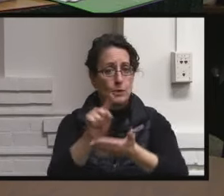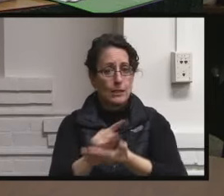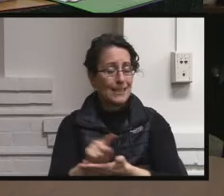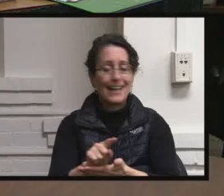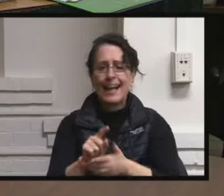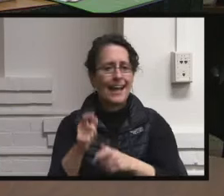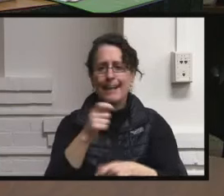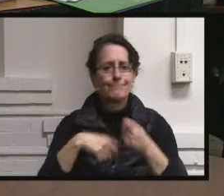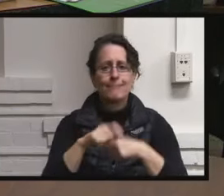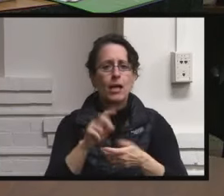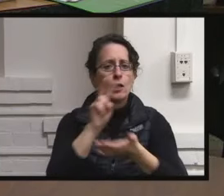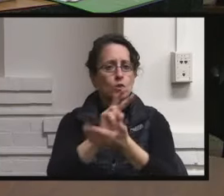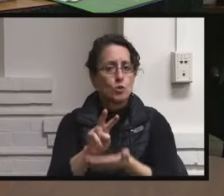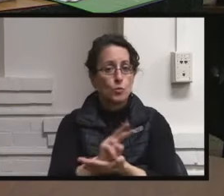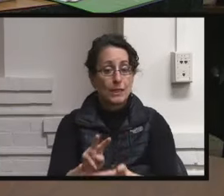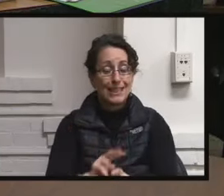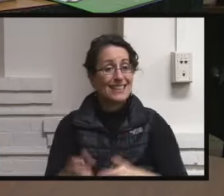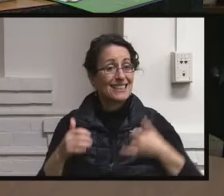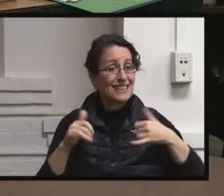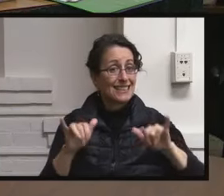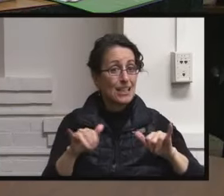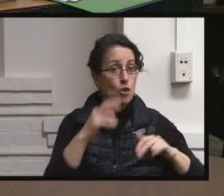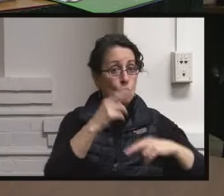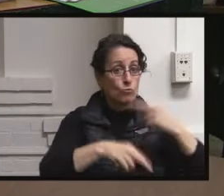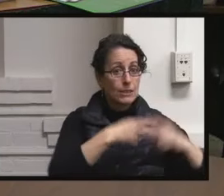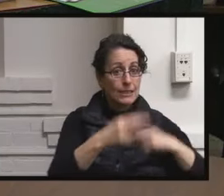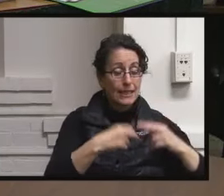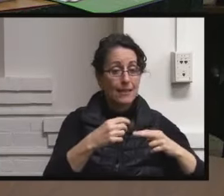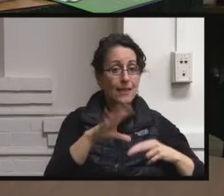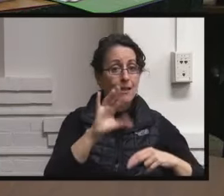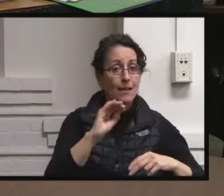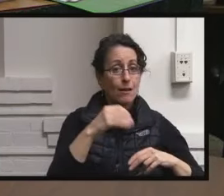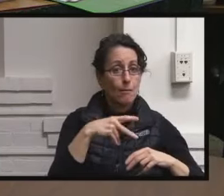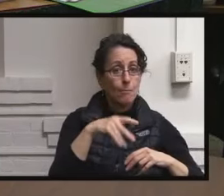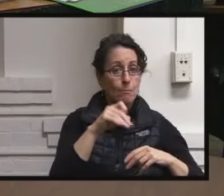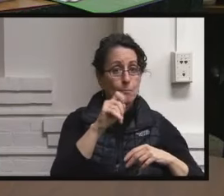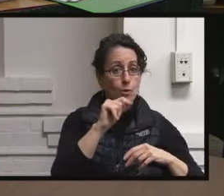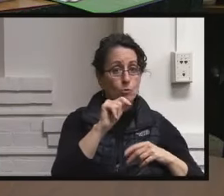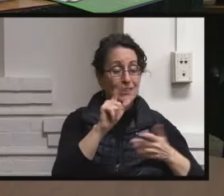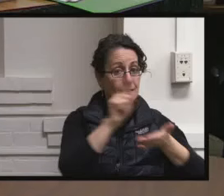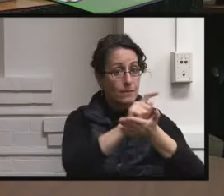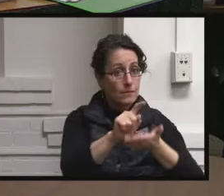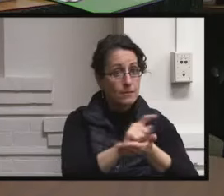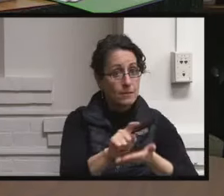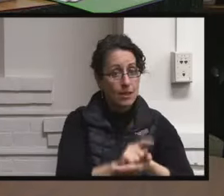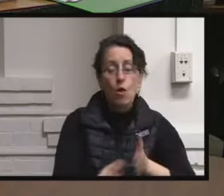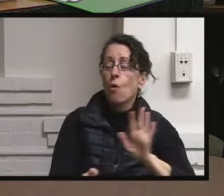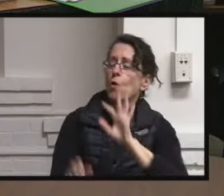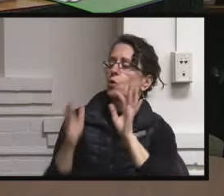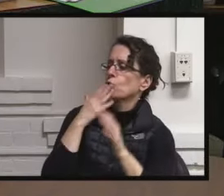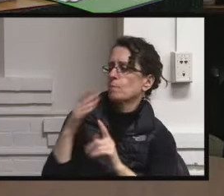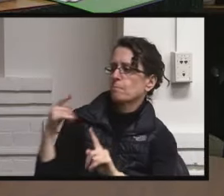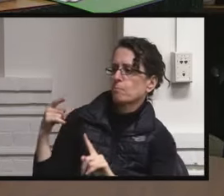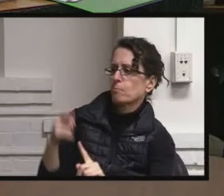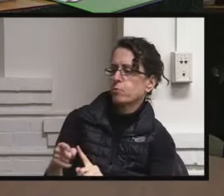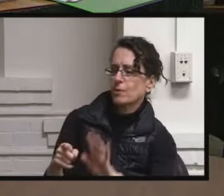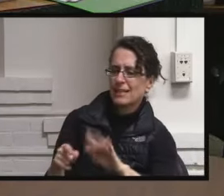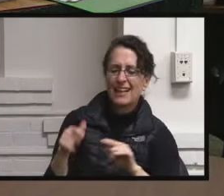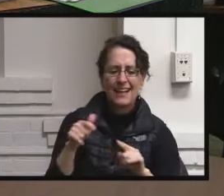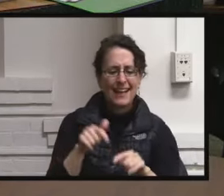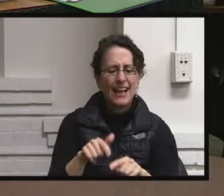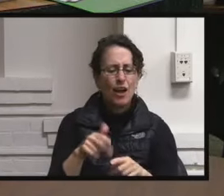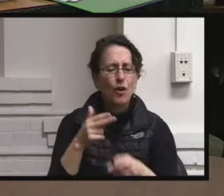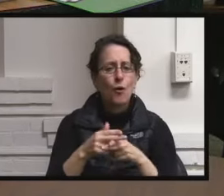have pickup of other stuff weekly? Yes. Thank you for pointing that out. So the technical term is